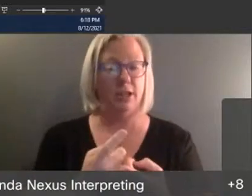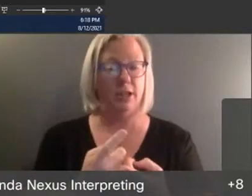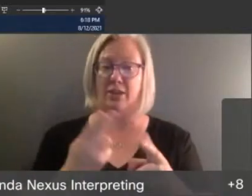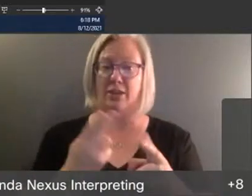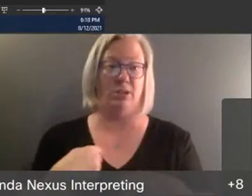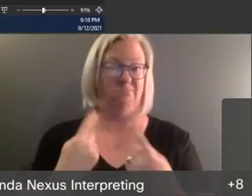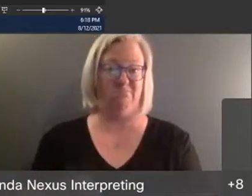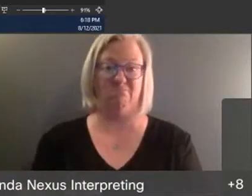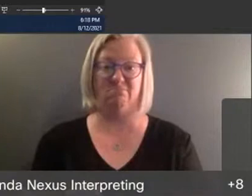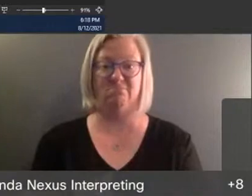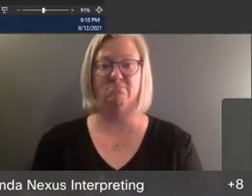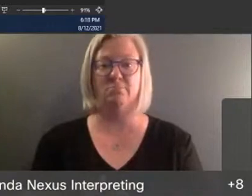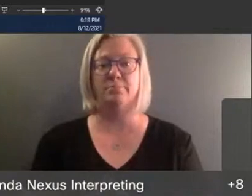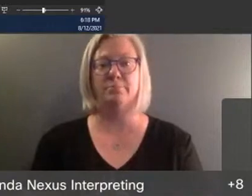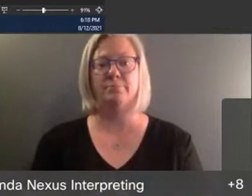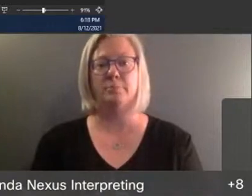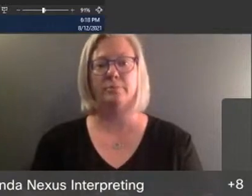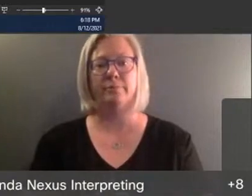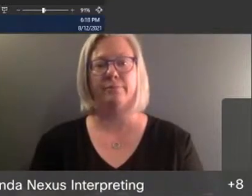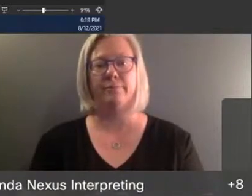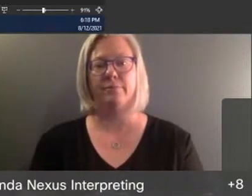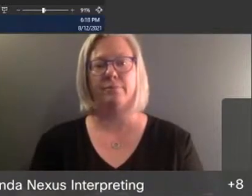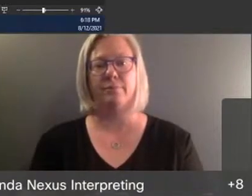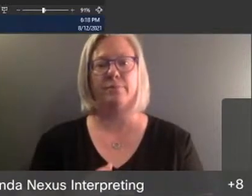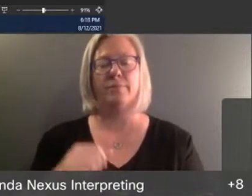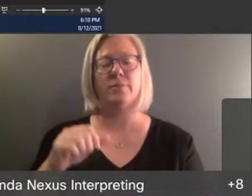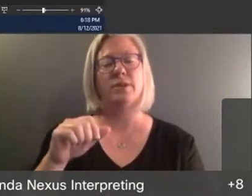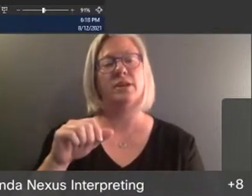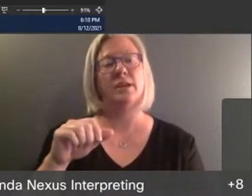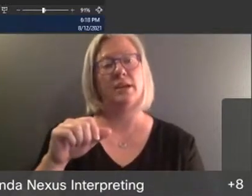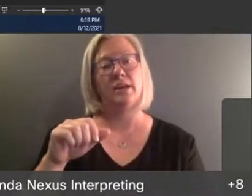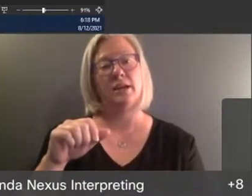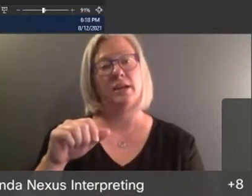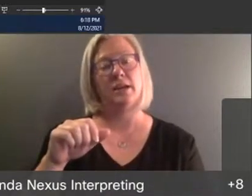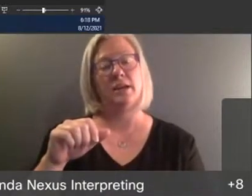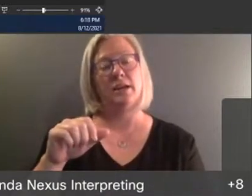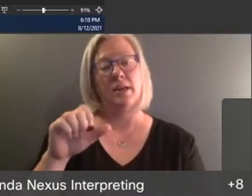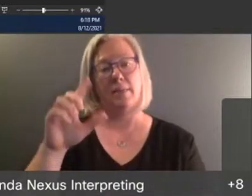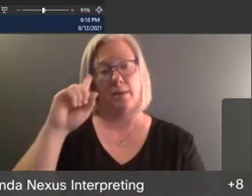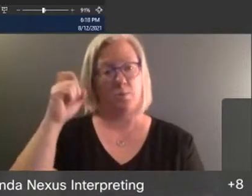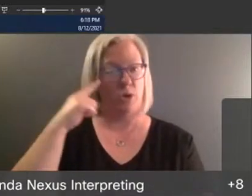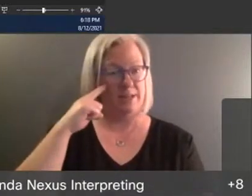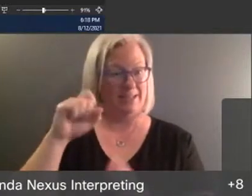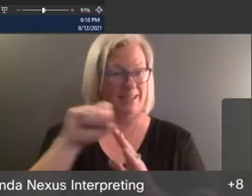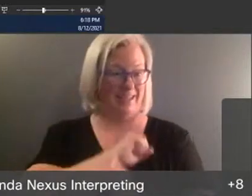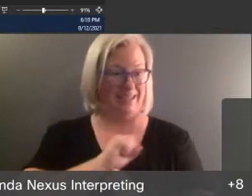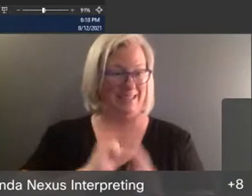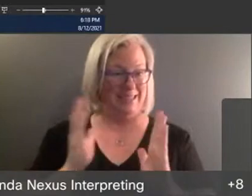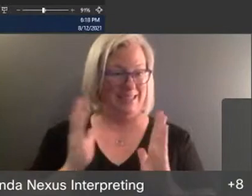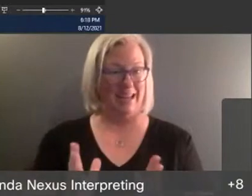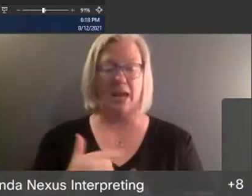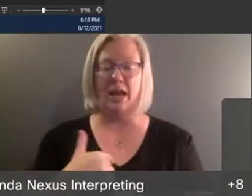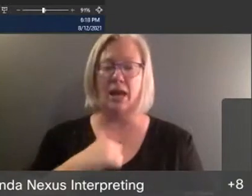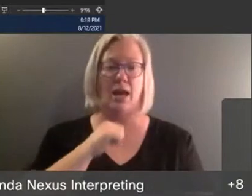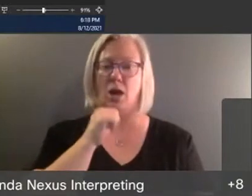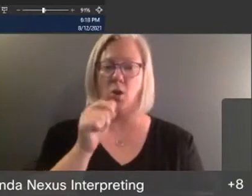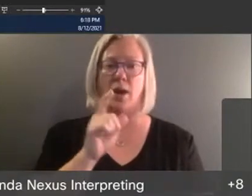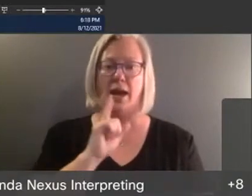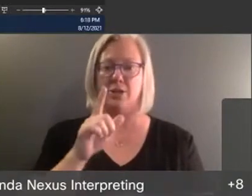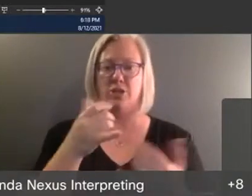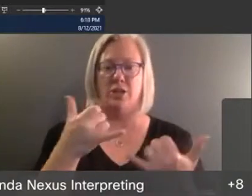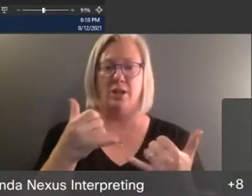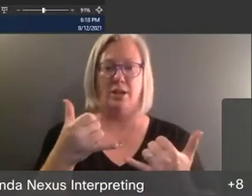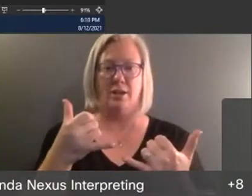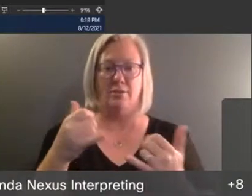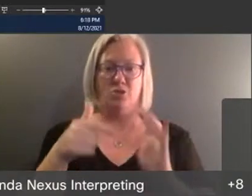well, in deference to the President of the Senate, I'm not going to actually play this video, but I